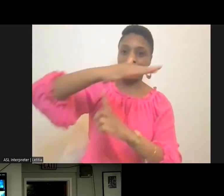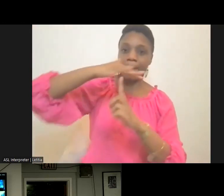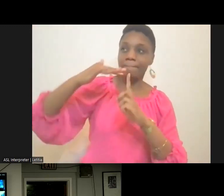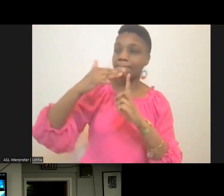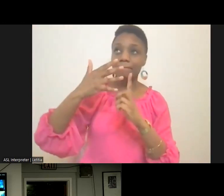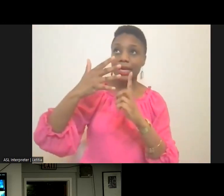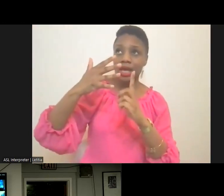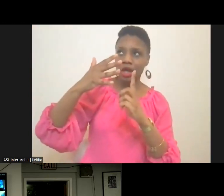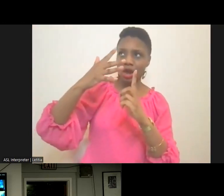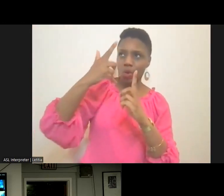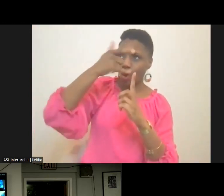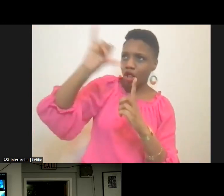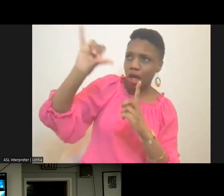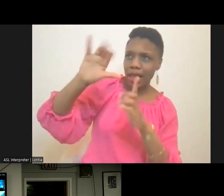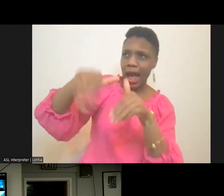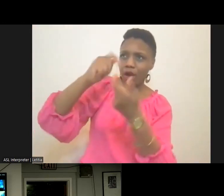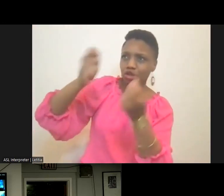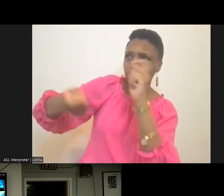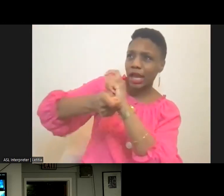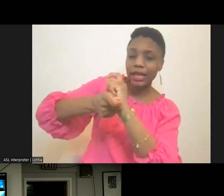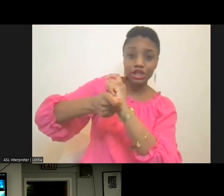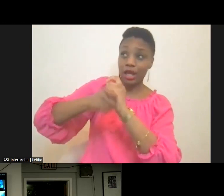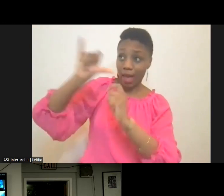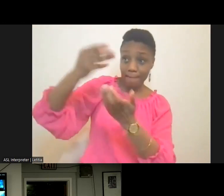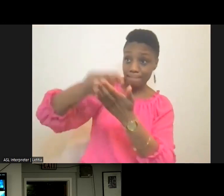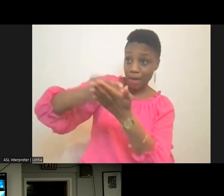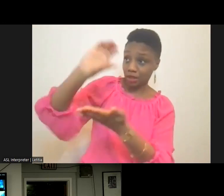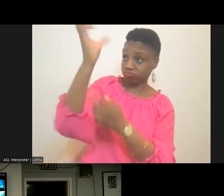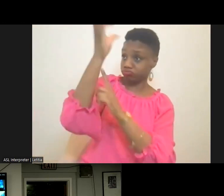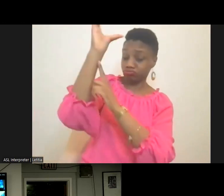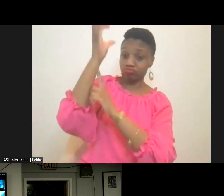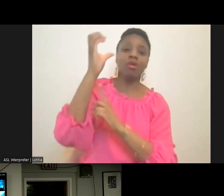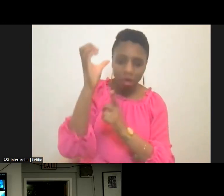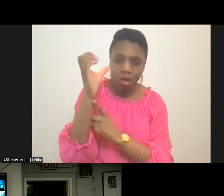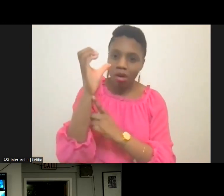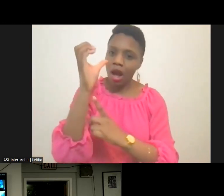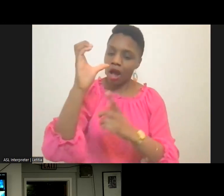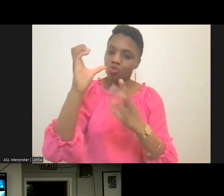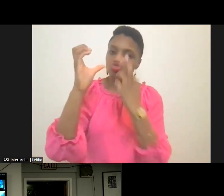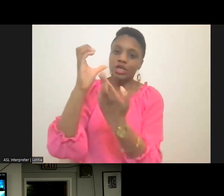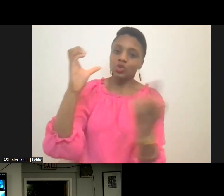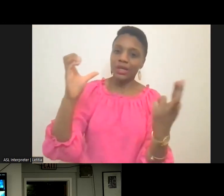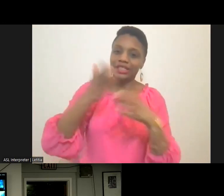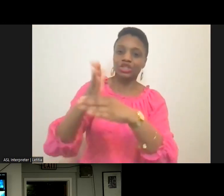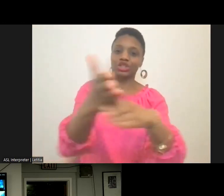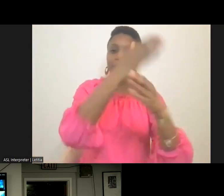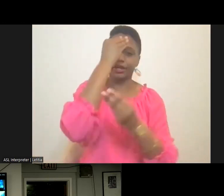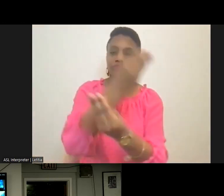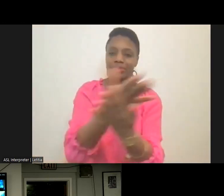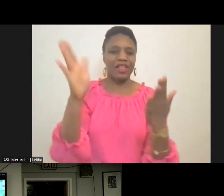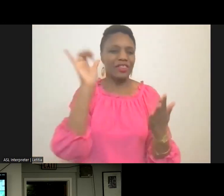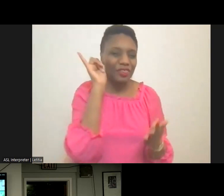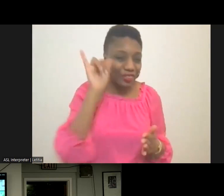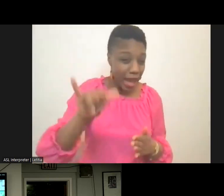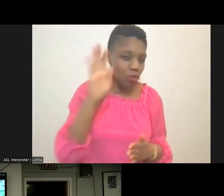with the resources that are, supposedly earmarked for them would be really helpful in a lot of these sessions. Thanks.